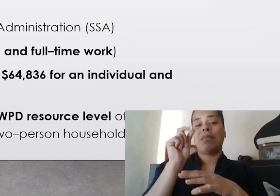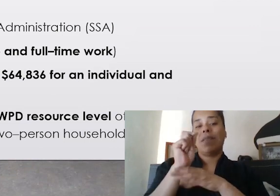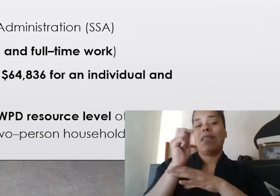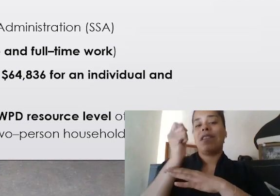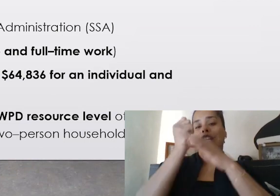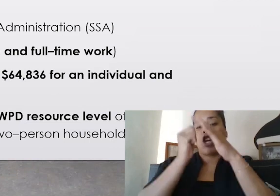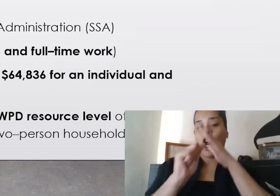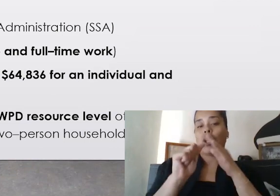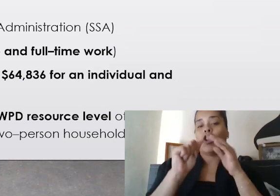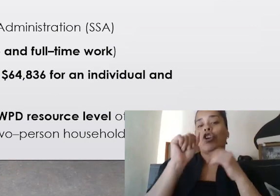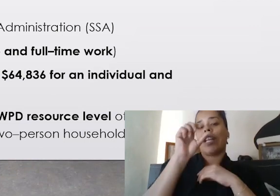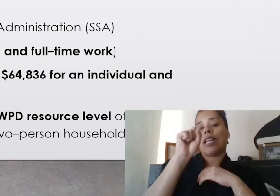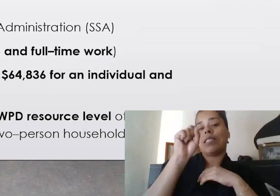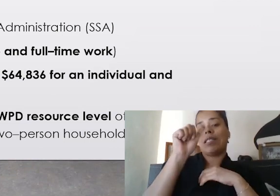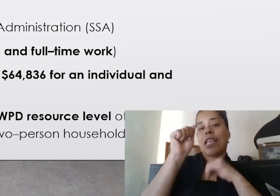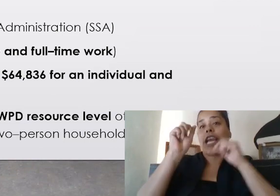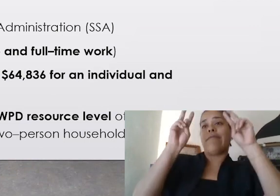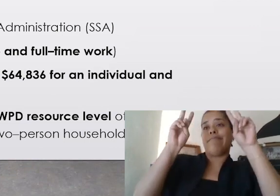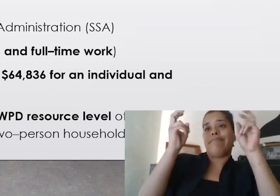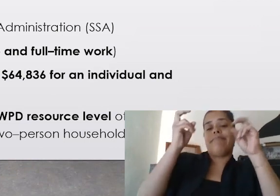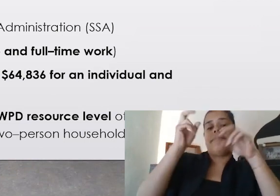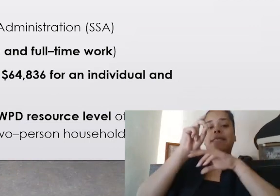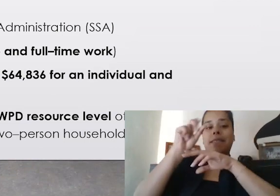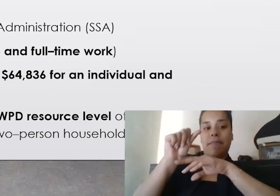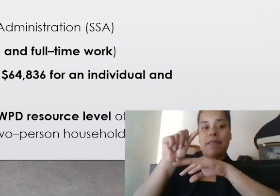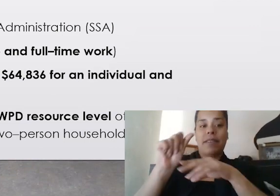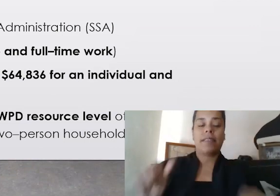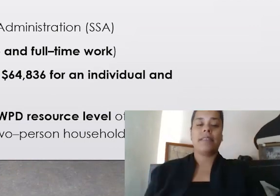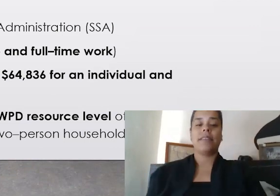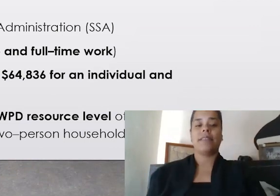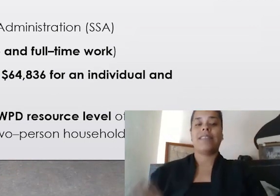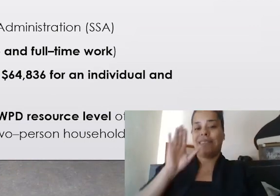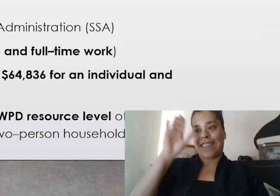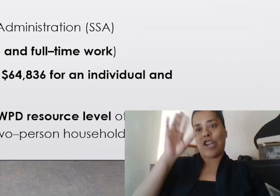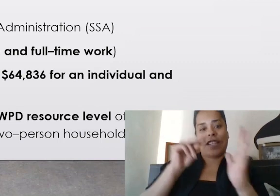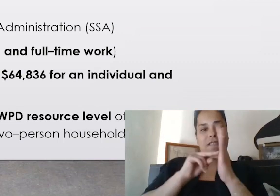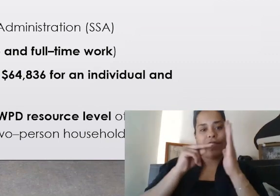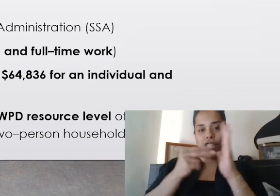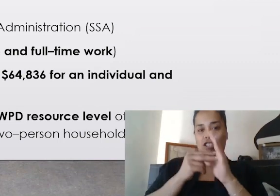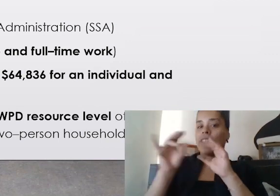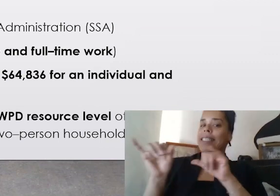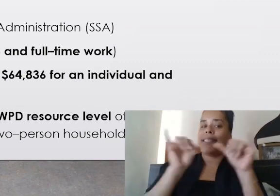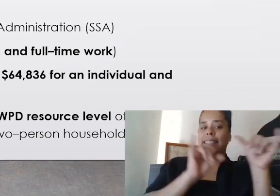Social Security Administration. The same disability definition they use is the same one